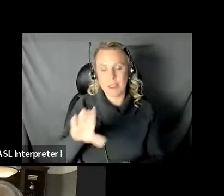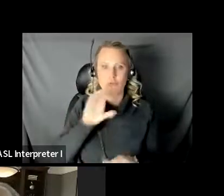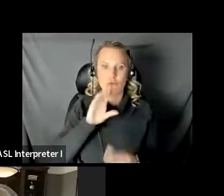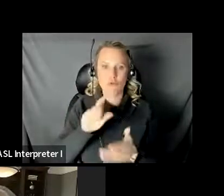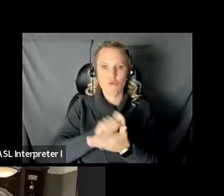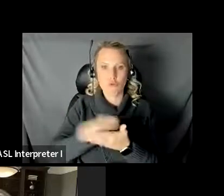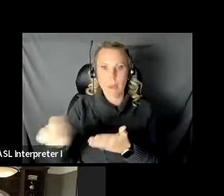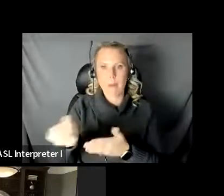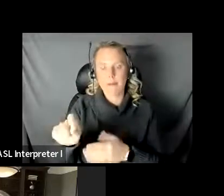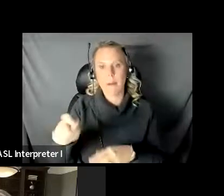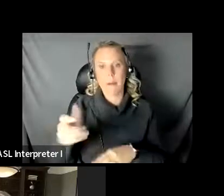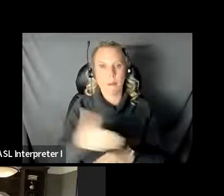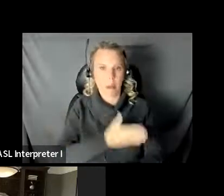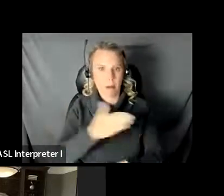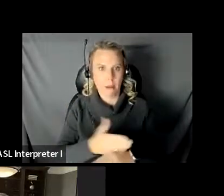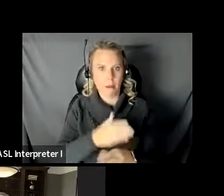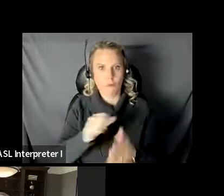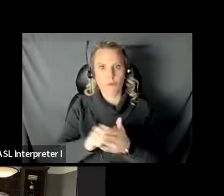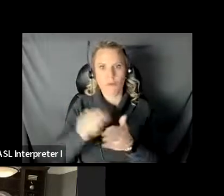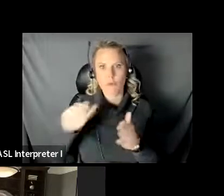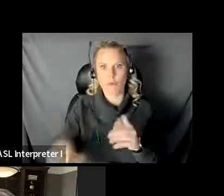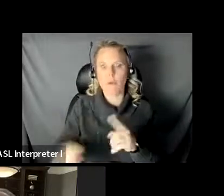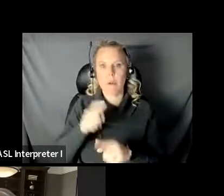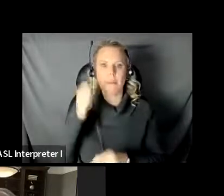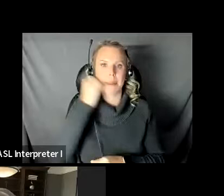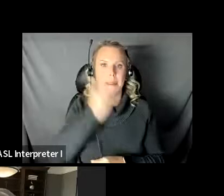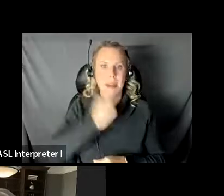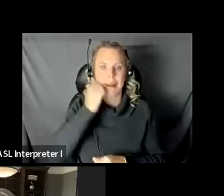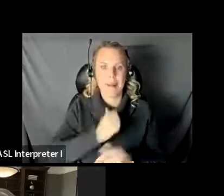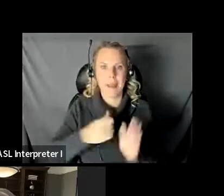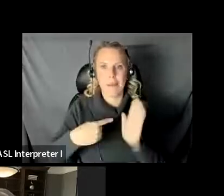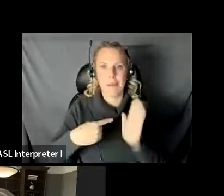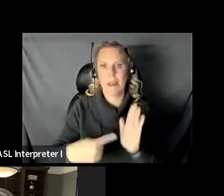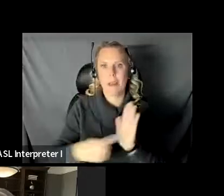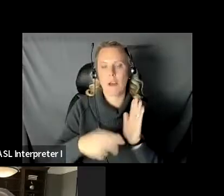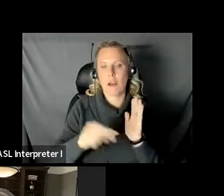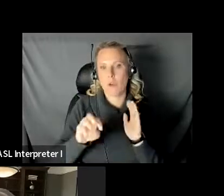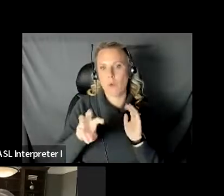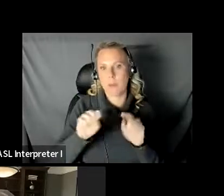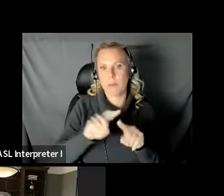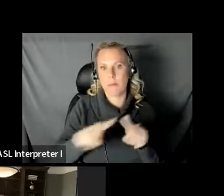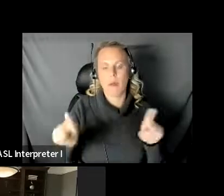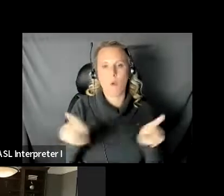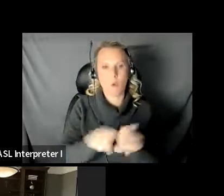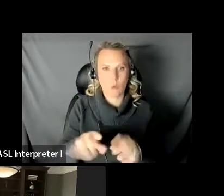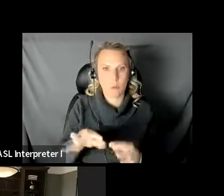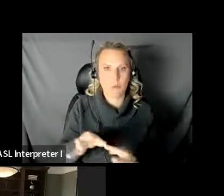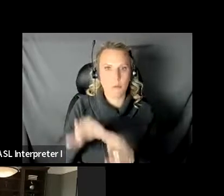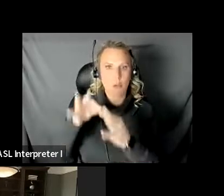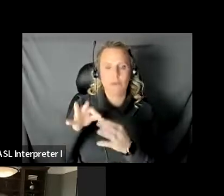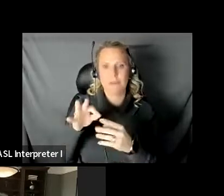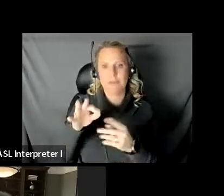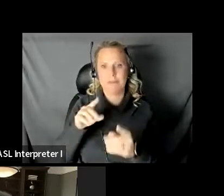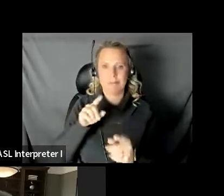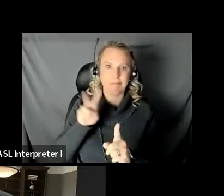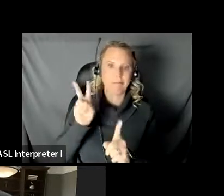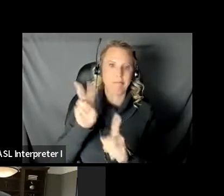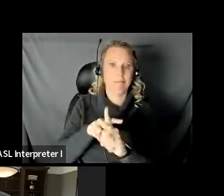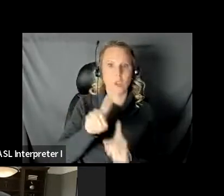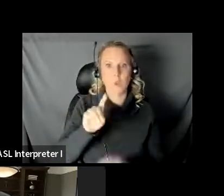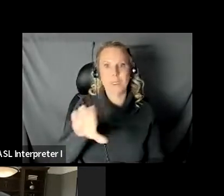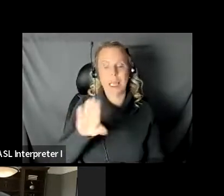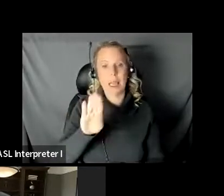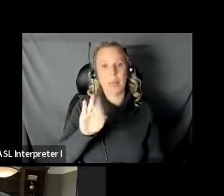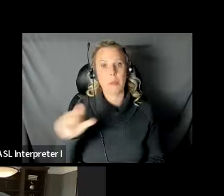criminal code removed from the day-to-day headlines, but still reflective of the unique social fabric of the district. The bill we have before